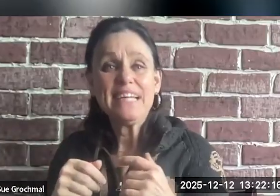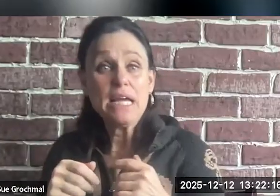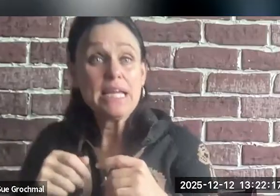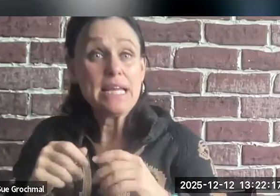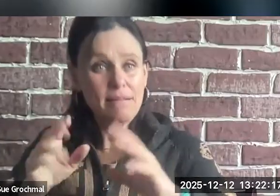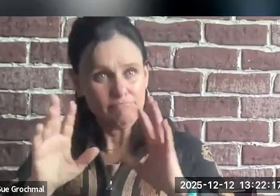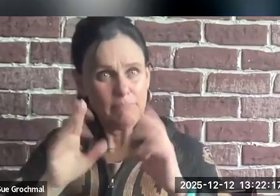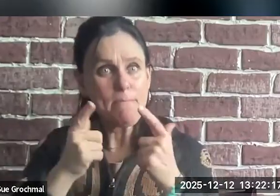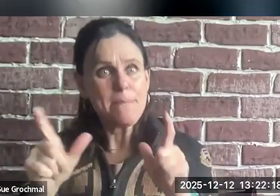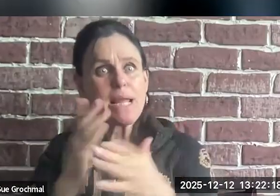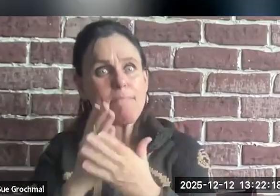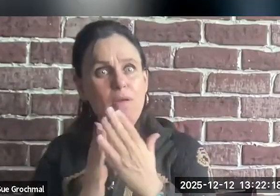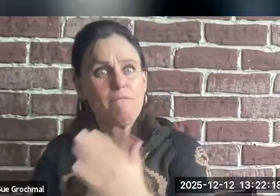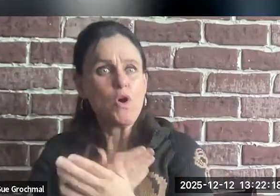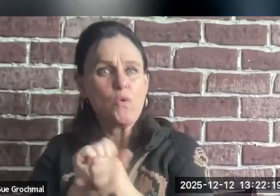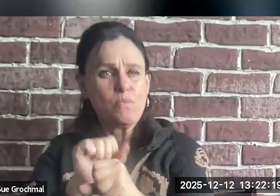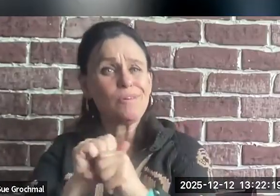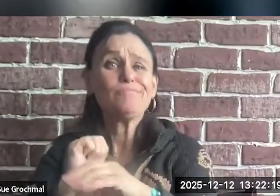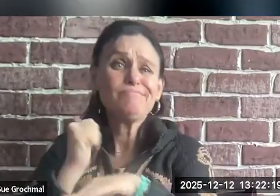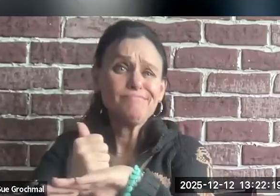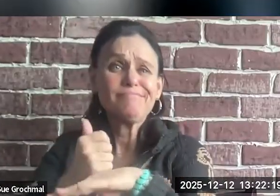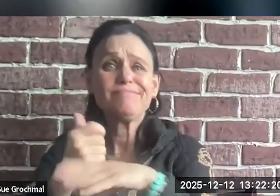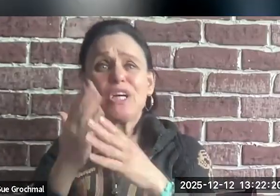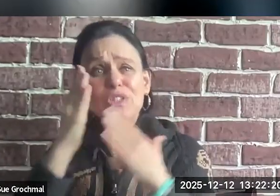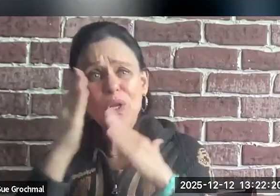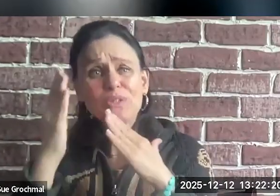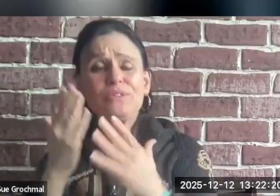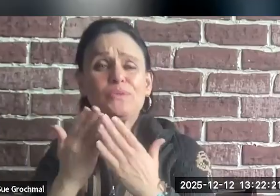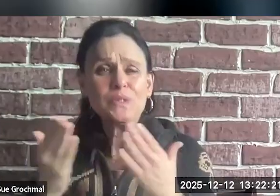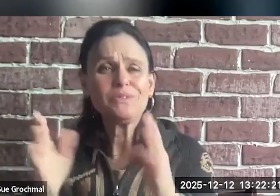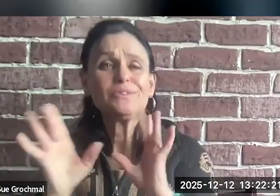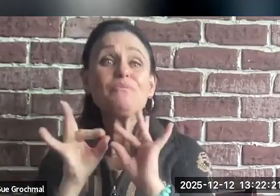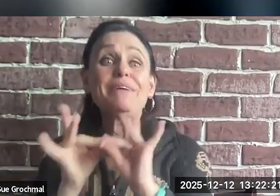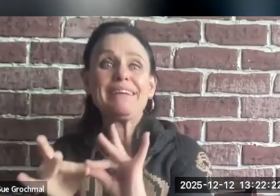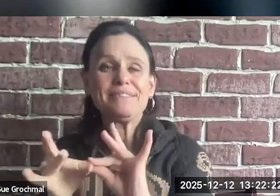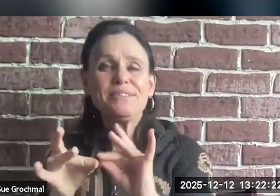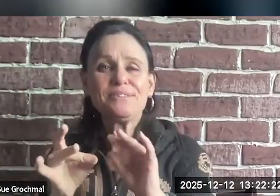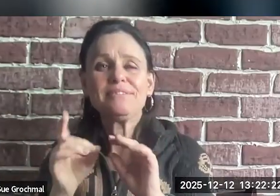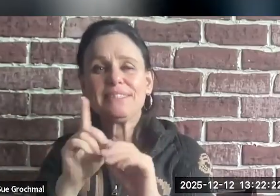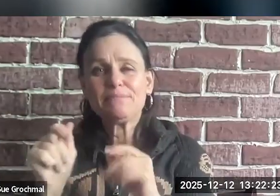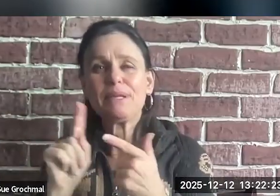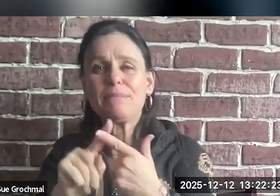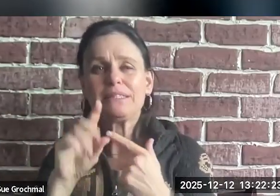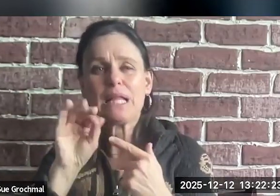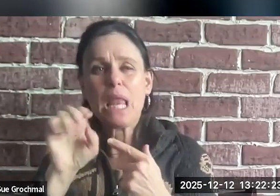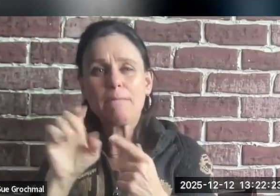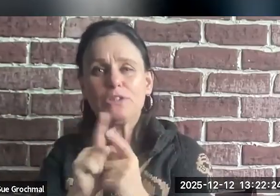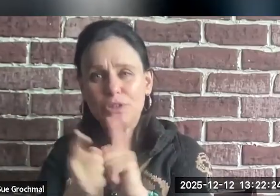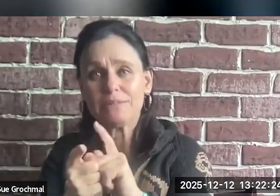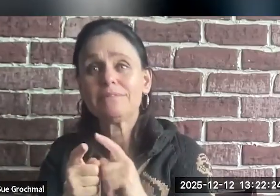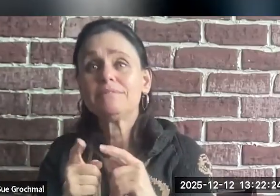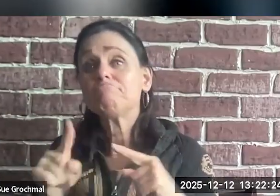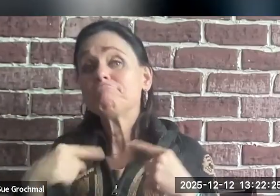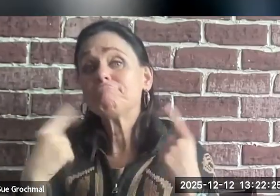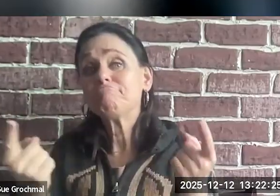a large portion of our work is also about creating knowledge resources on the topic of disability and climate change. So as far as